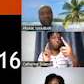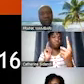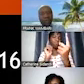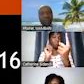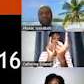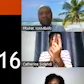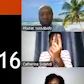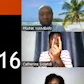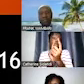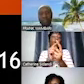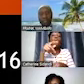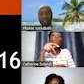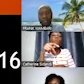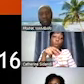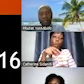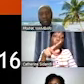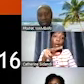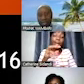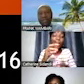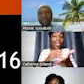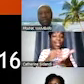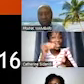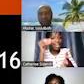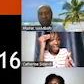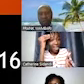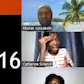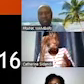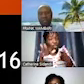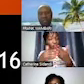to walk, run or crawl. If you